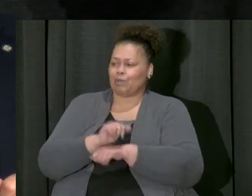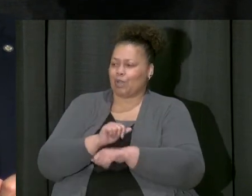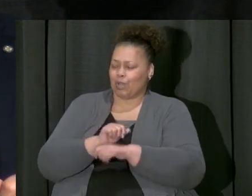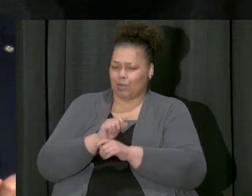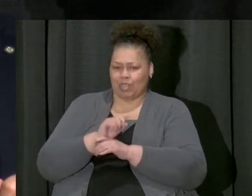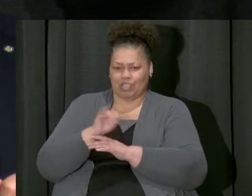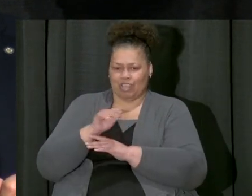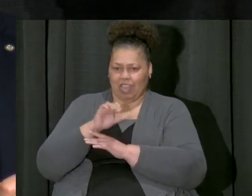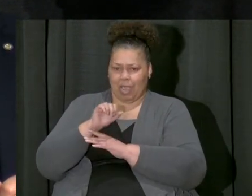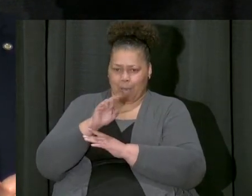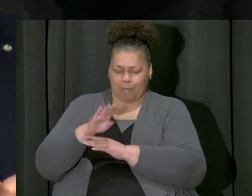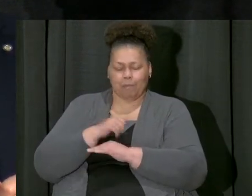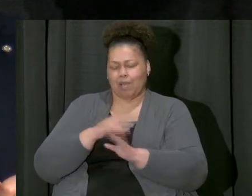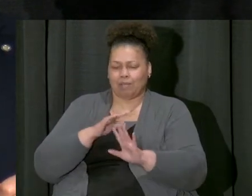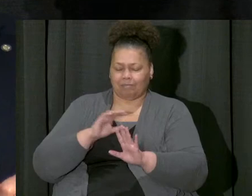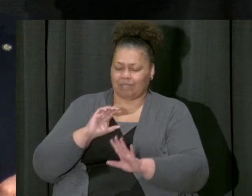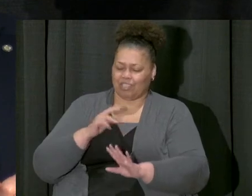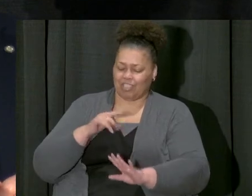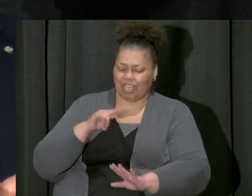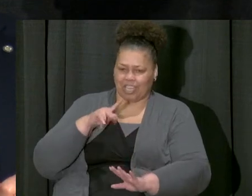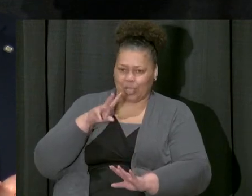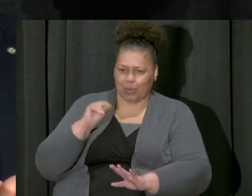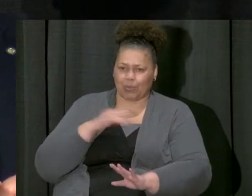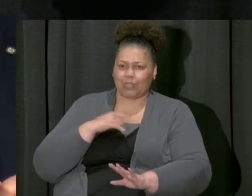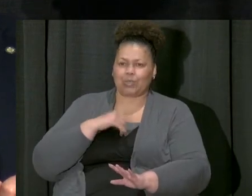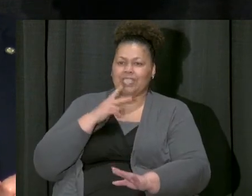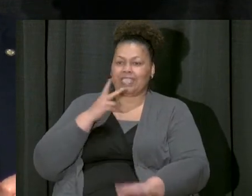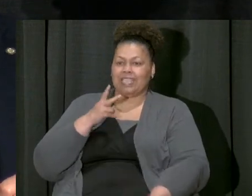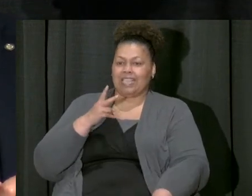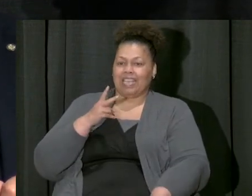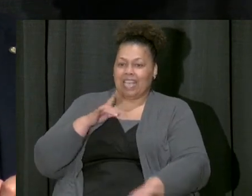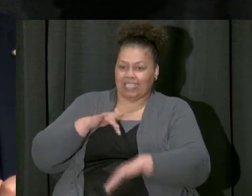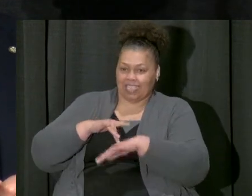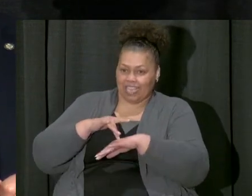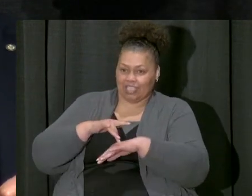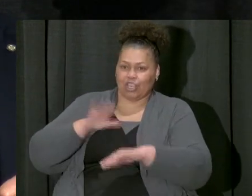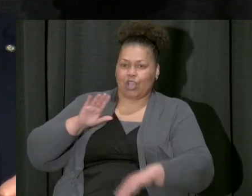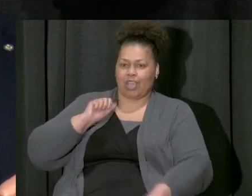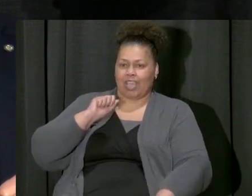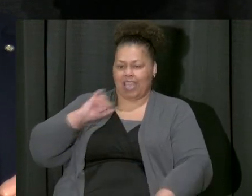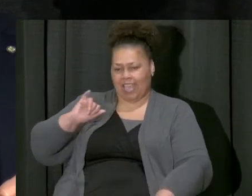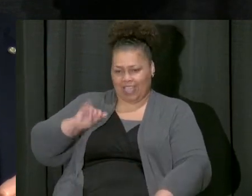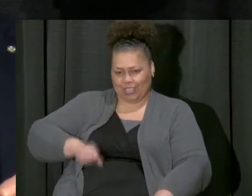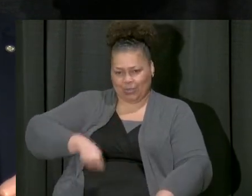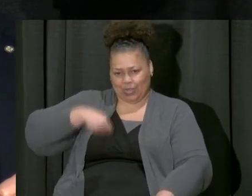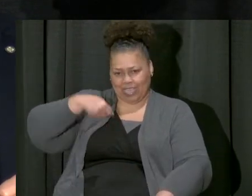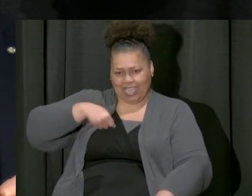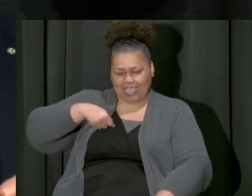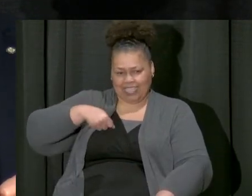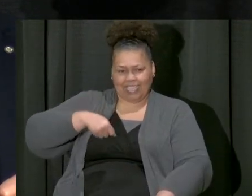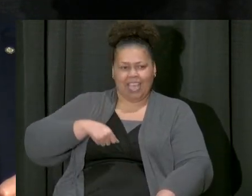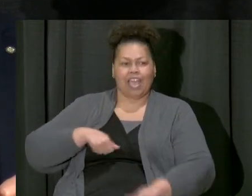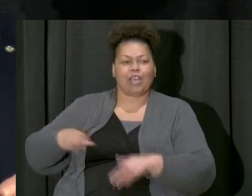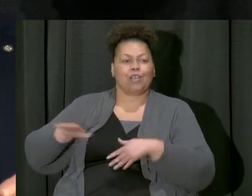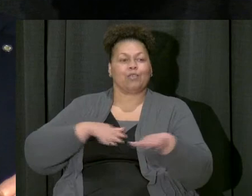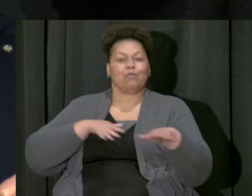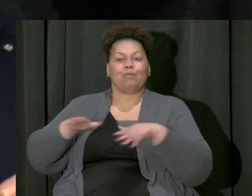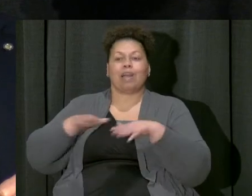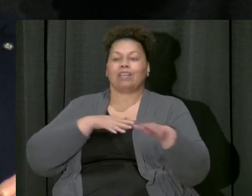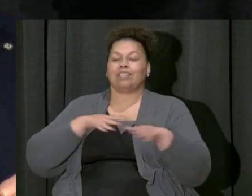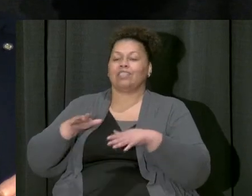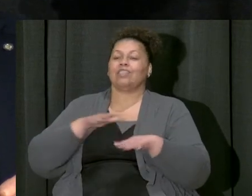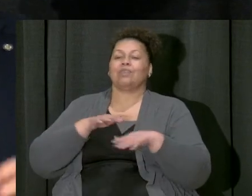Chico, see Chico's AI suitcase and touch it and feel it and walk around the room and find the vending machine with my eyes